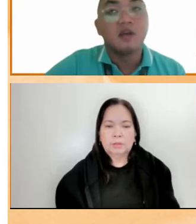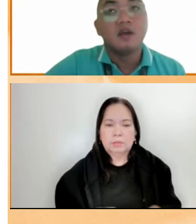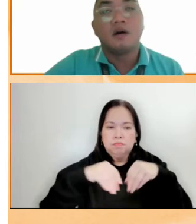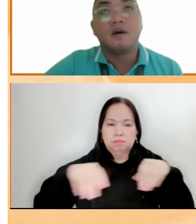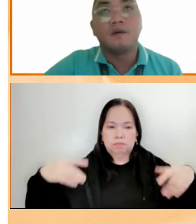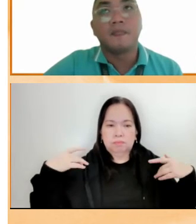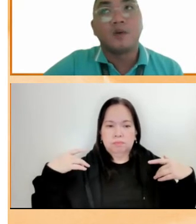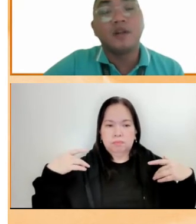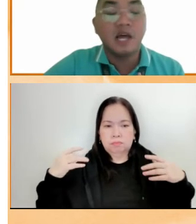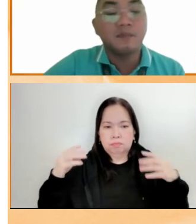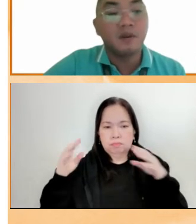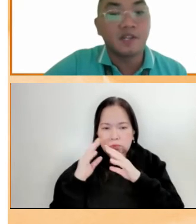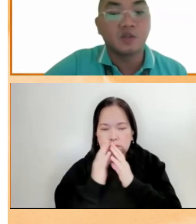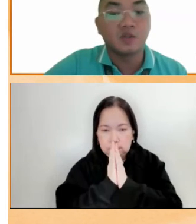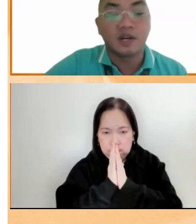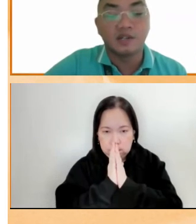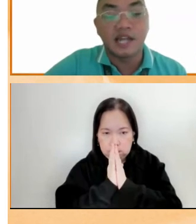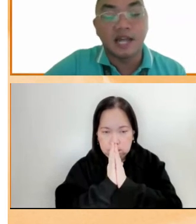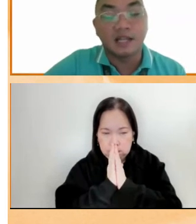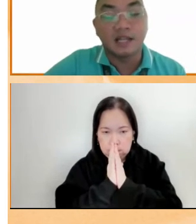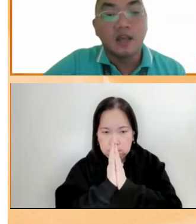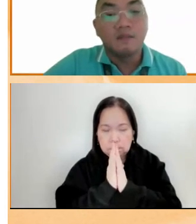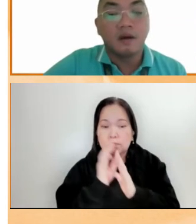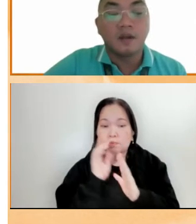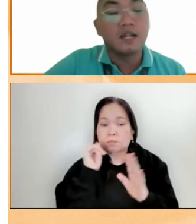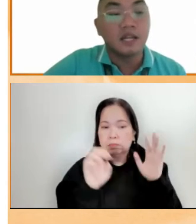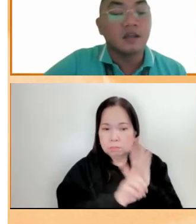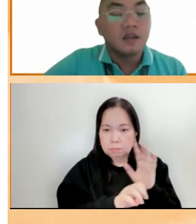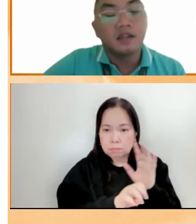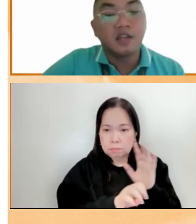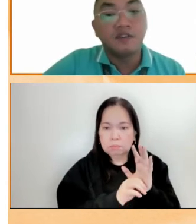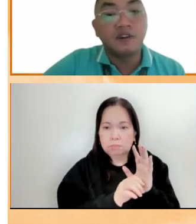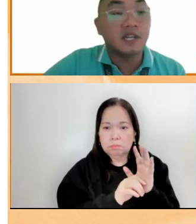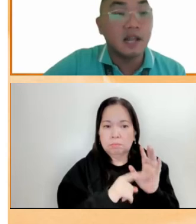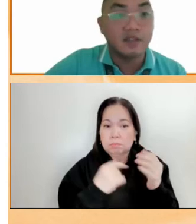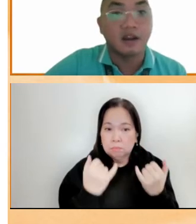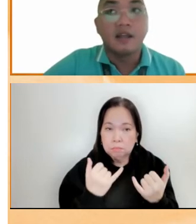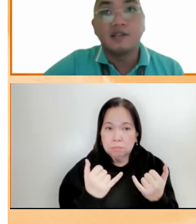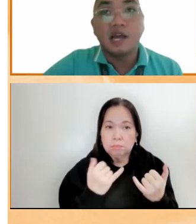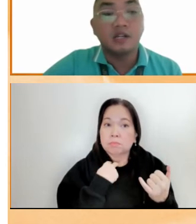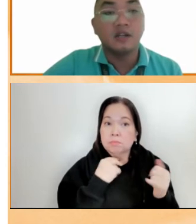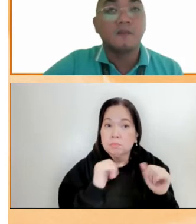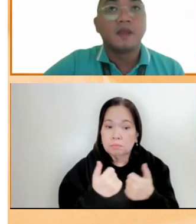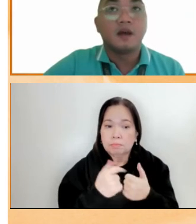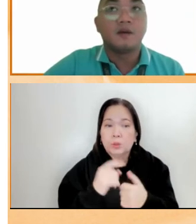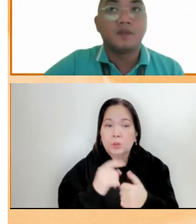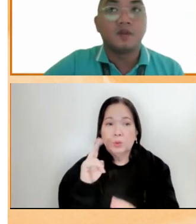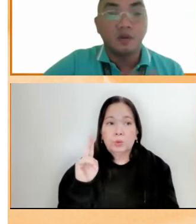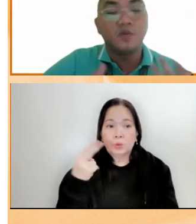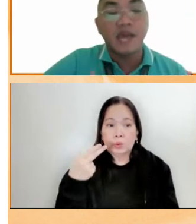needs. One example of this one is that currently in the universal healthcare, it is